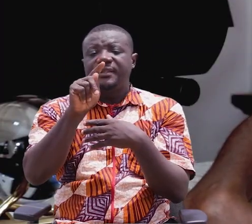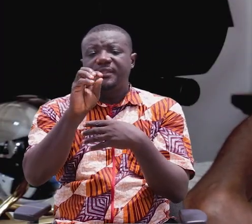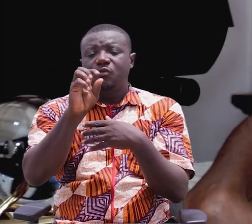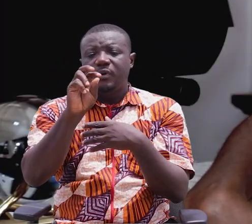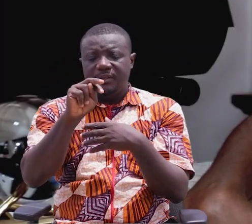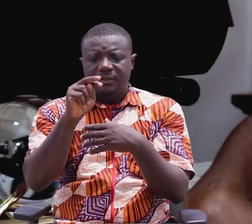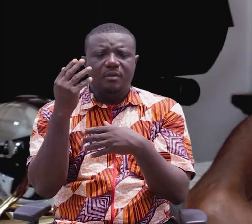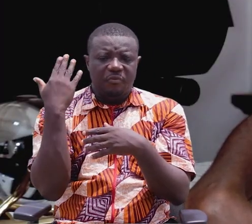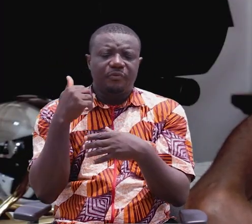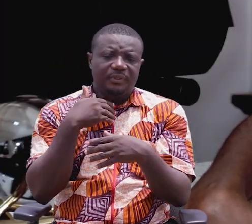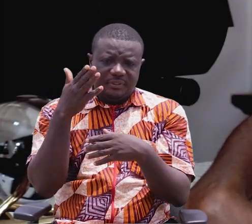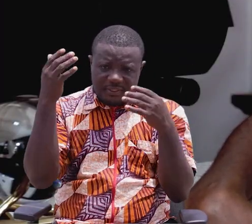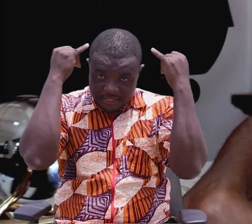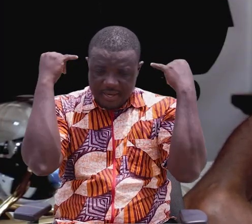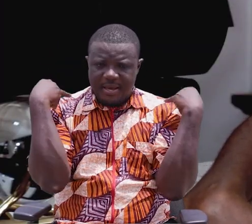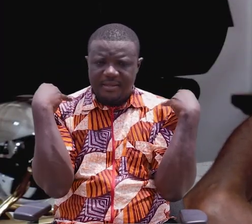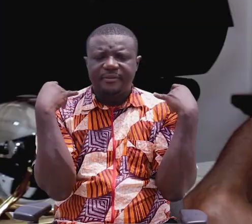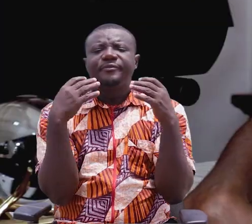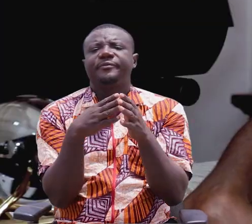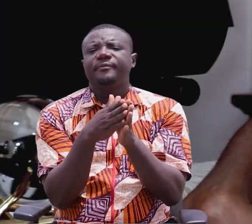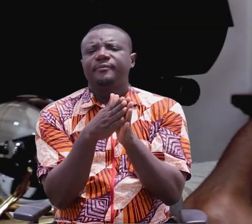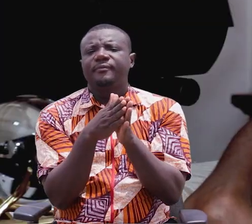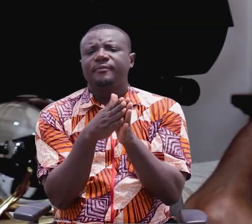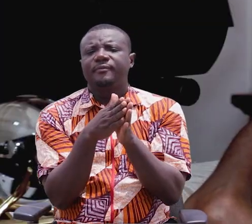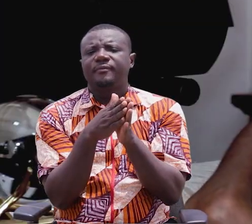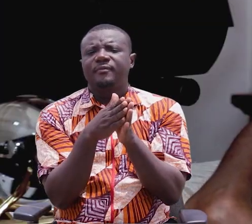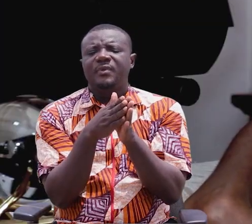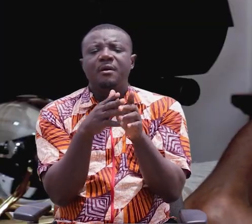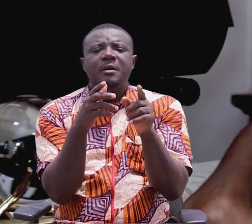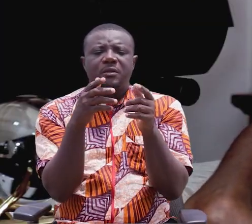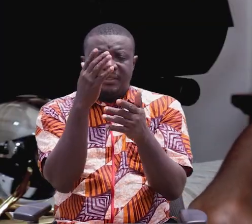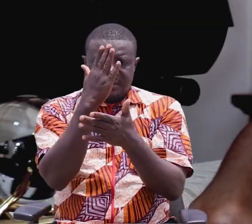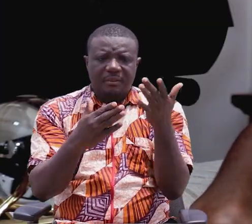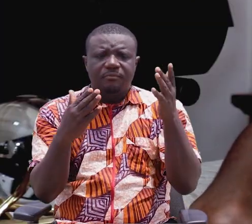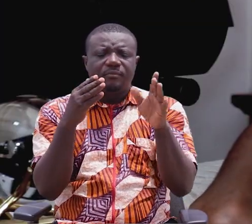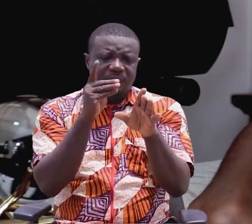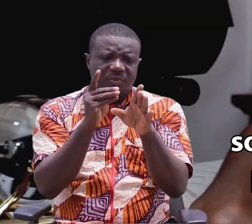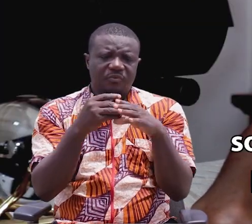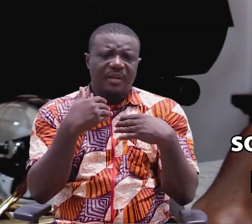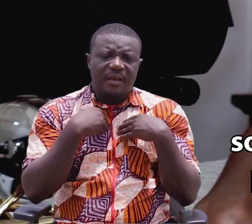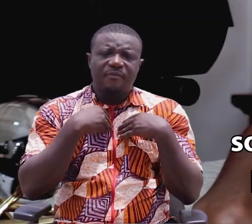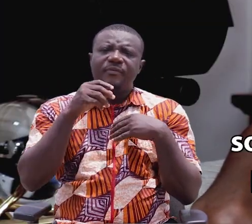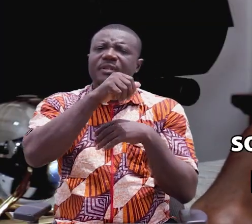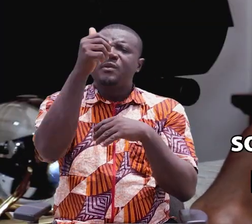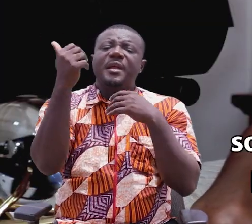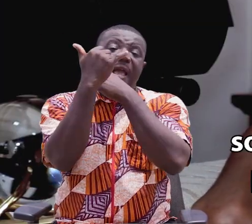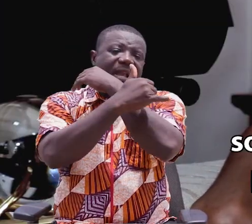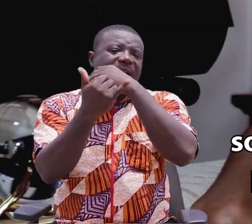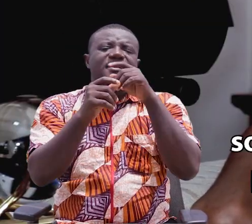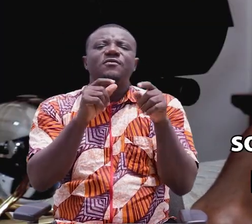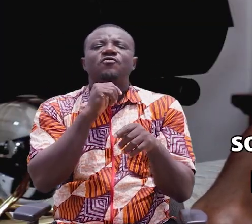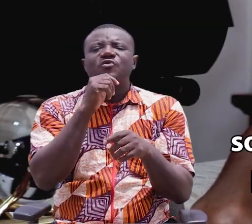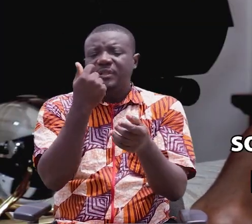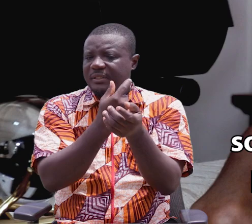have involved projects concerning people with disabilities, but they have never been in Ghana. So it was